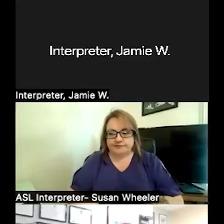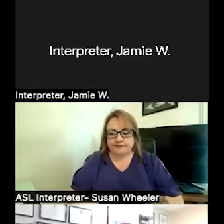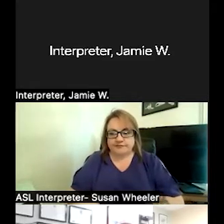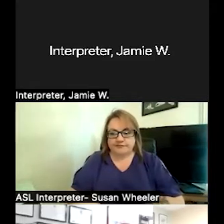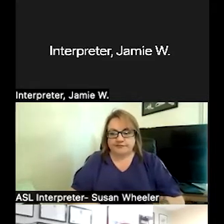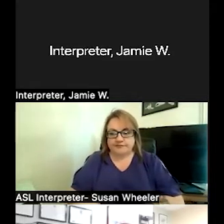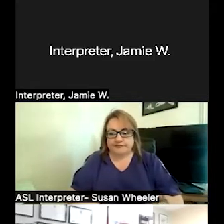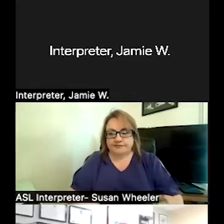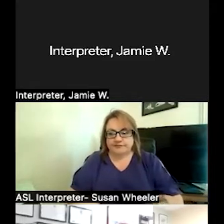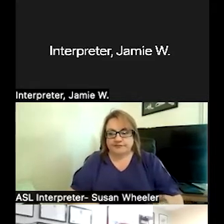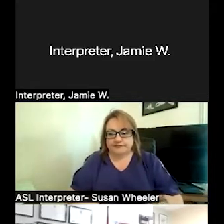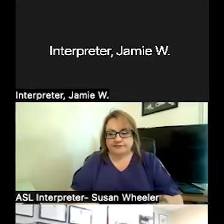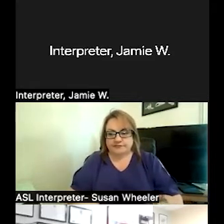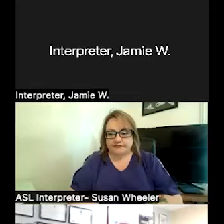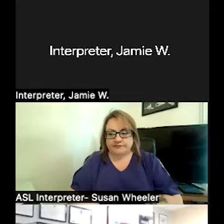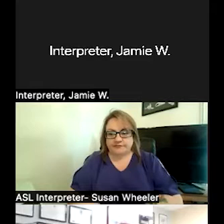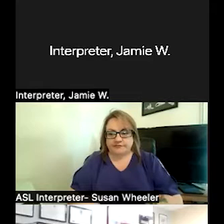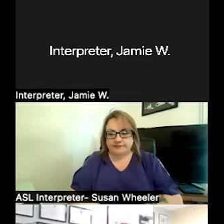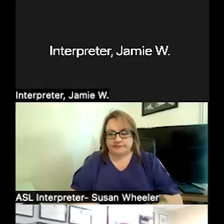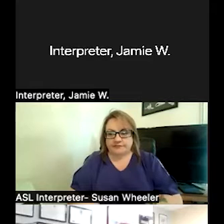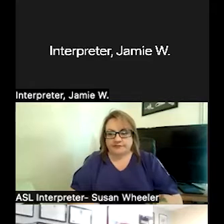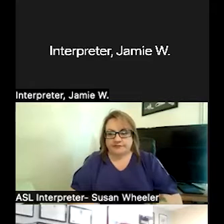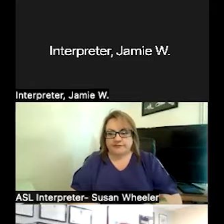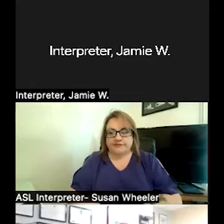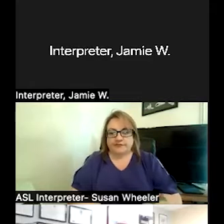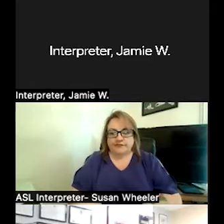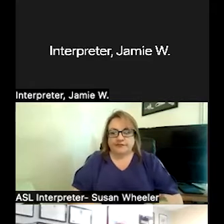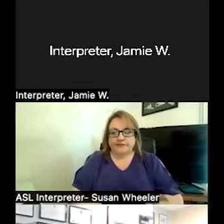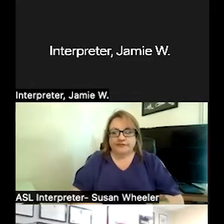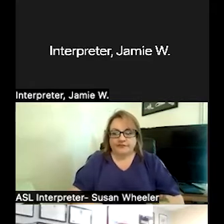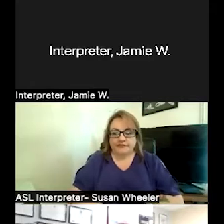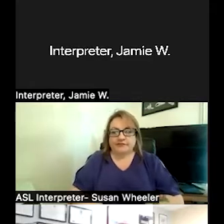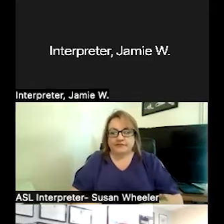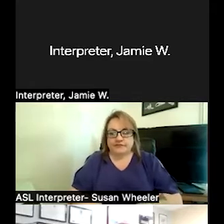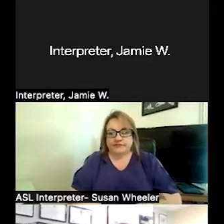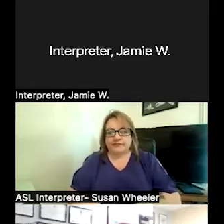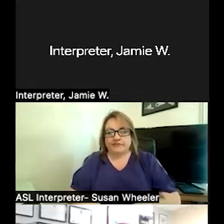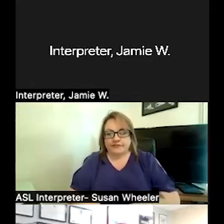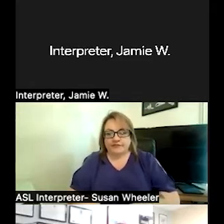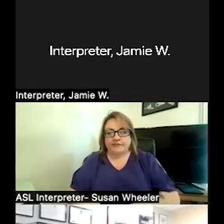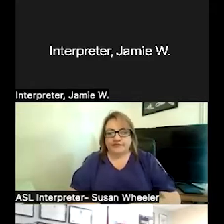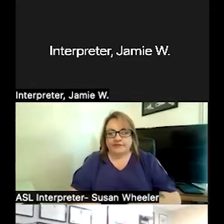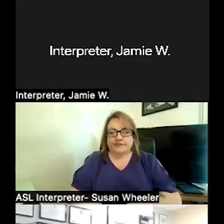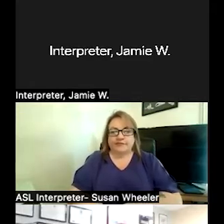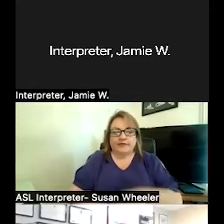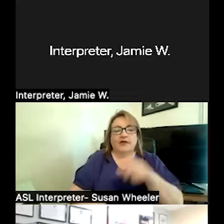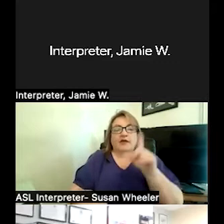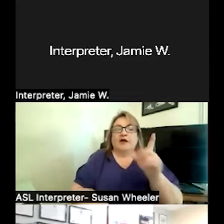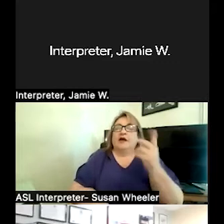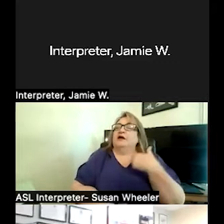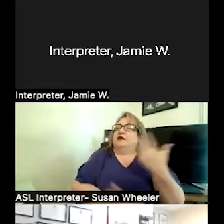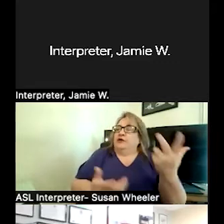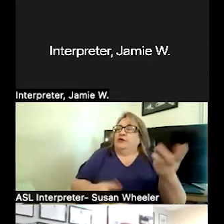So just a little disclaimer that basically we're doing this to the very best of our ability. We had to make some judgments of